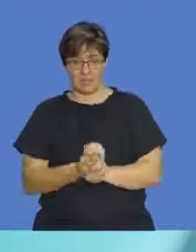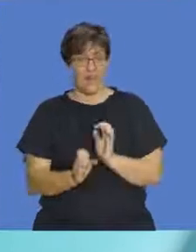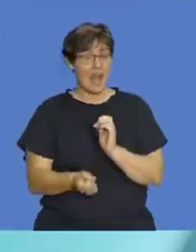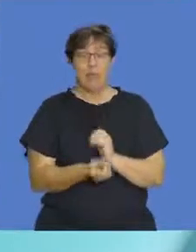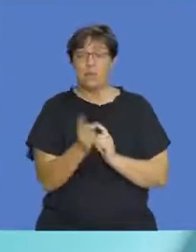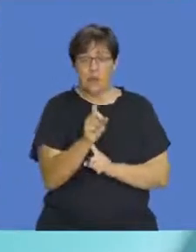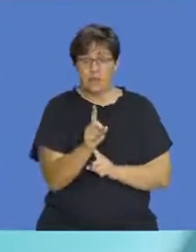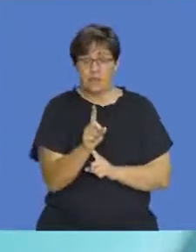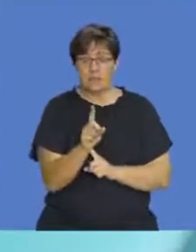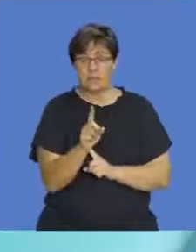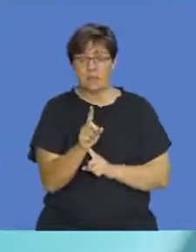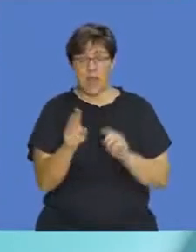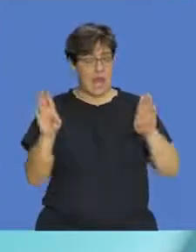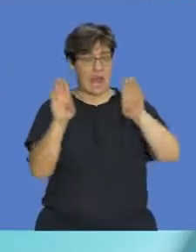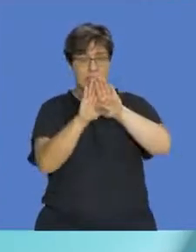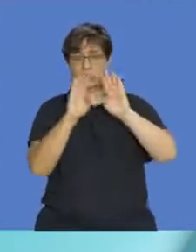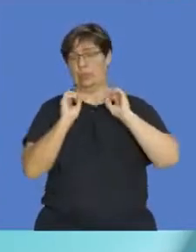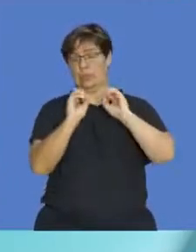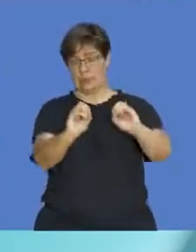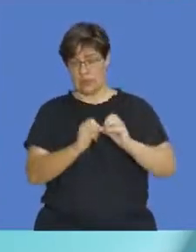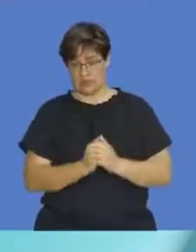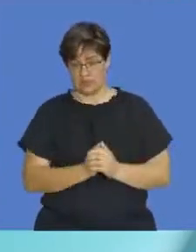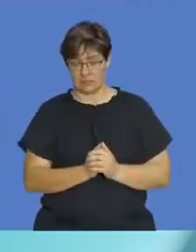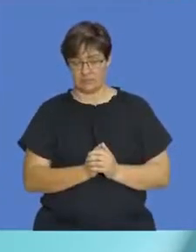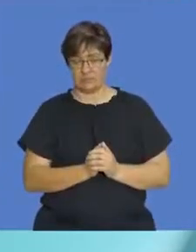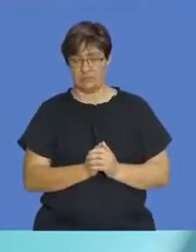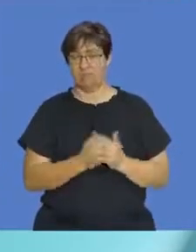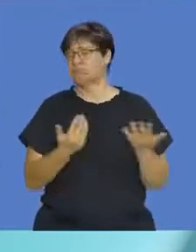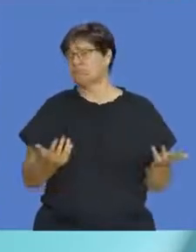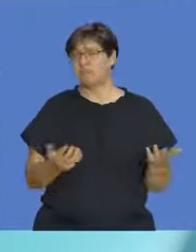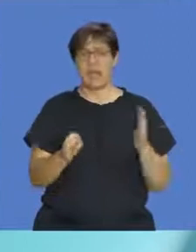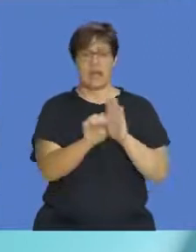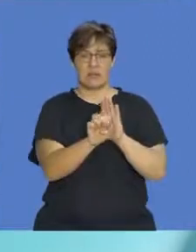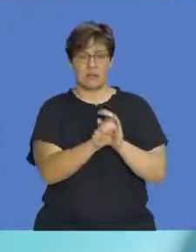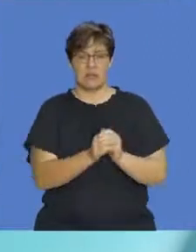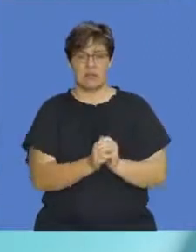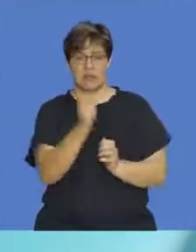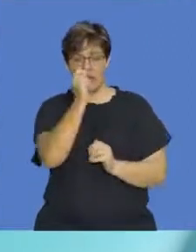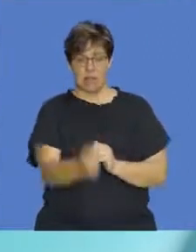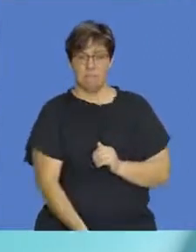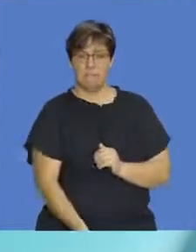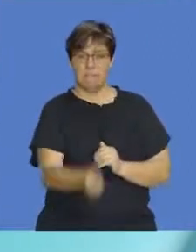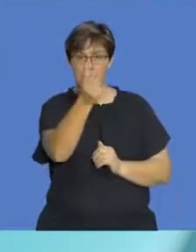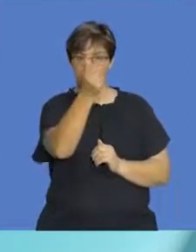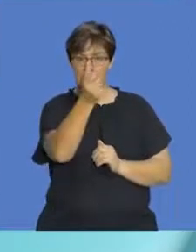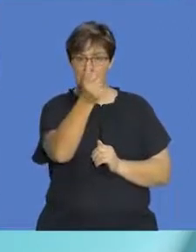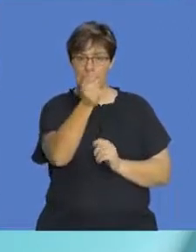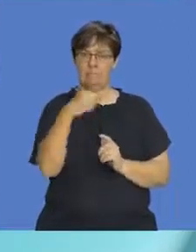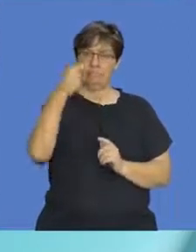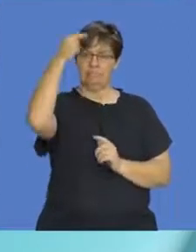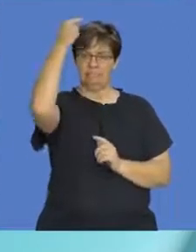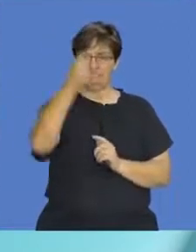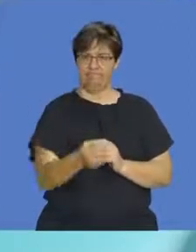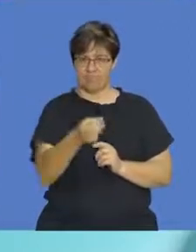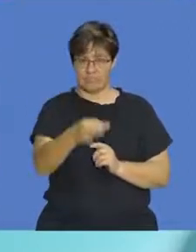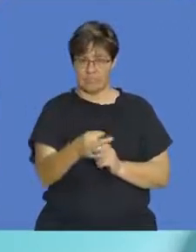do not have an intersection. For example, when you spin a coin and you toss a coin, we